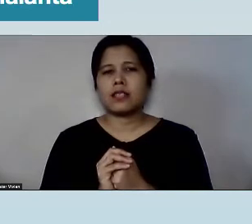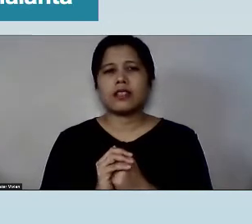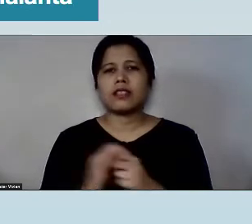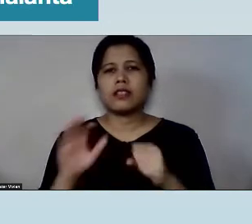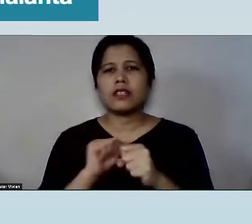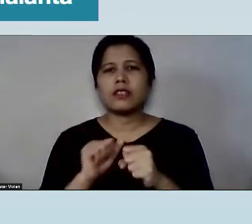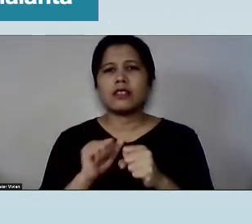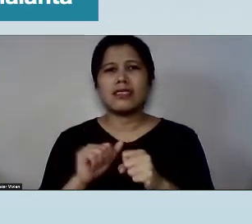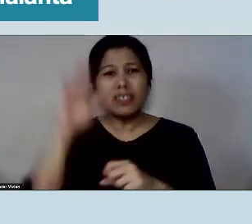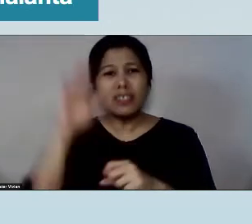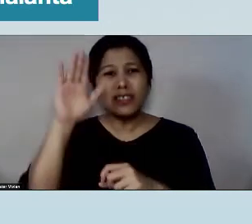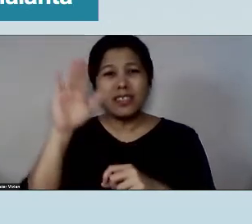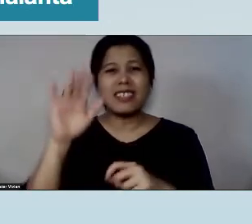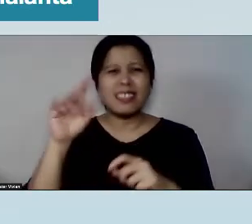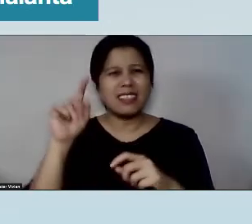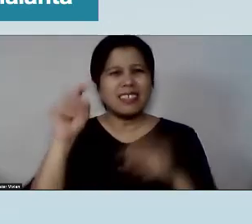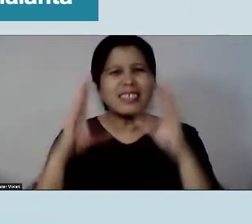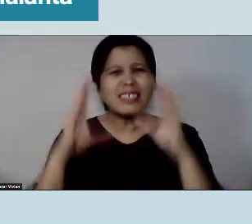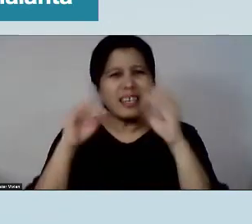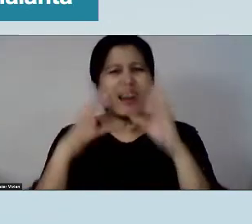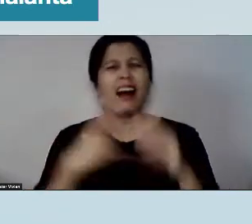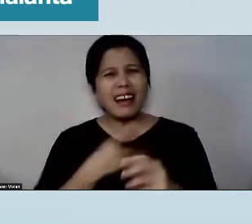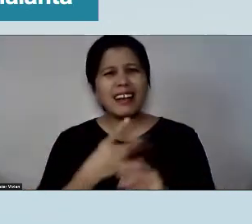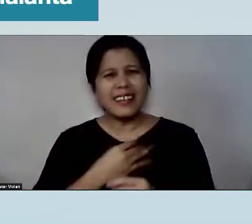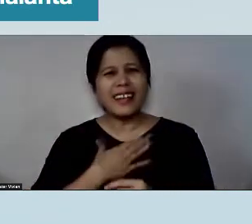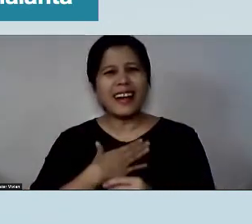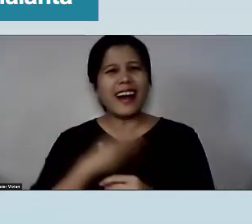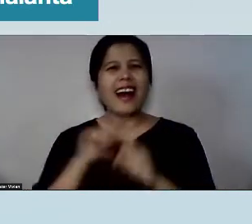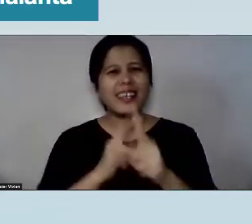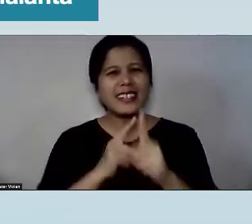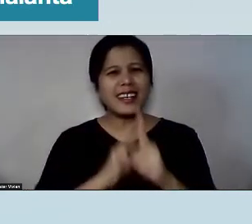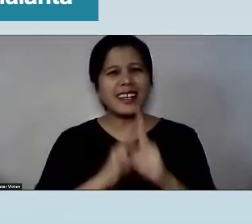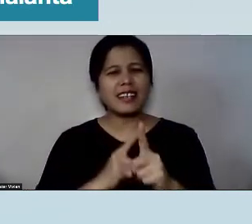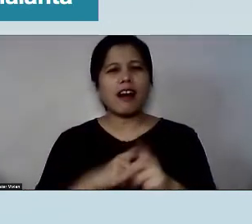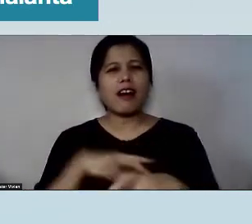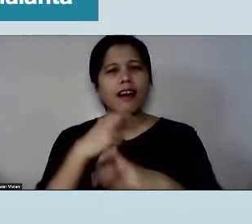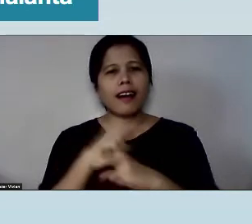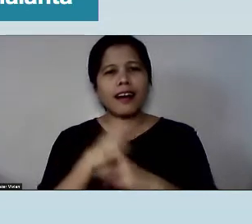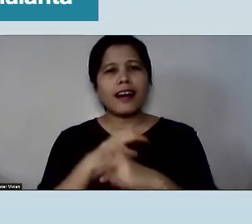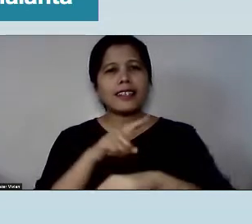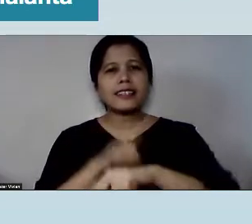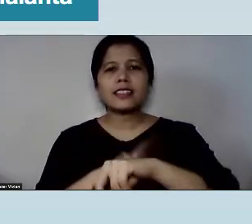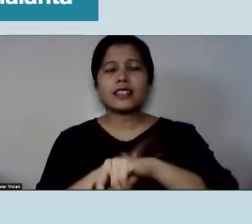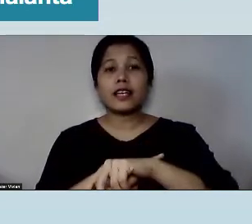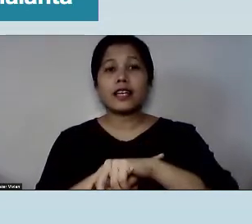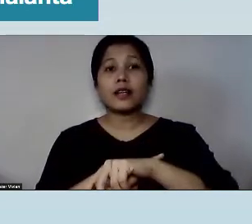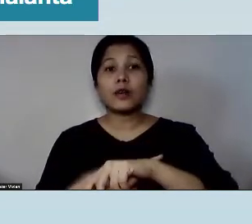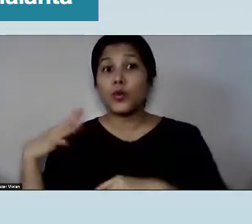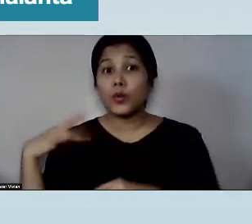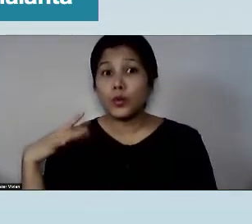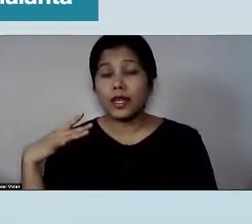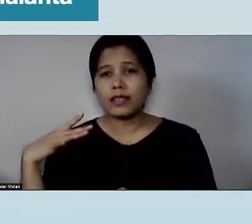Impatient, teacher, me, I want to answer right away. Having a hard time to wait for their turn,